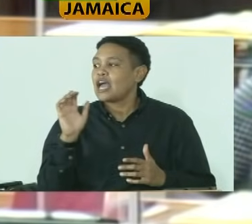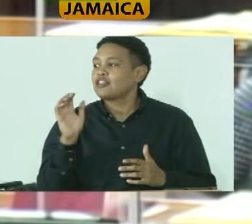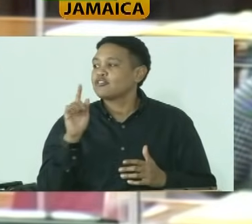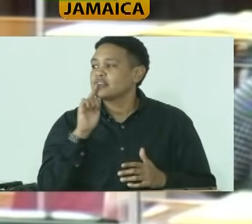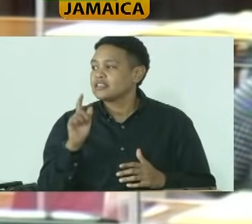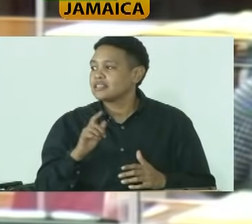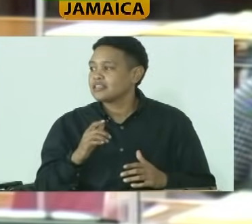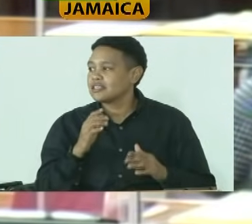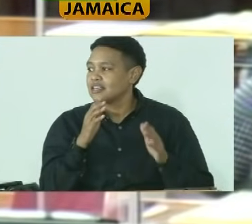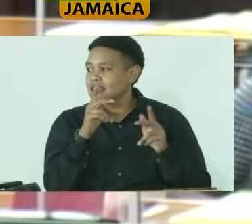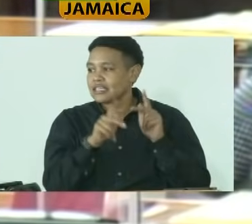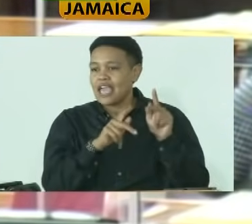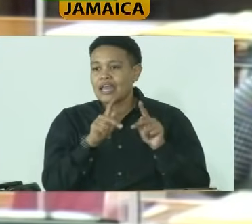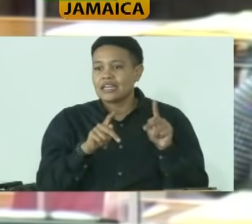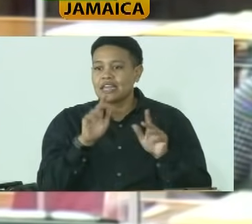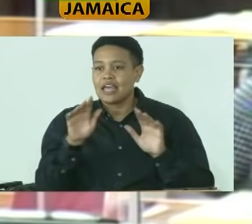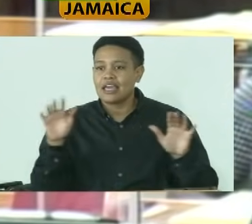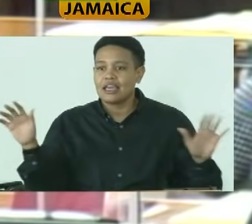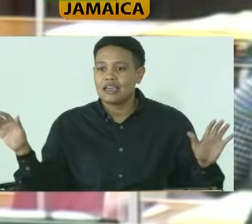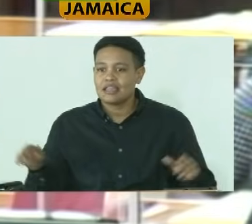family.